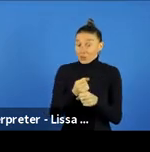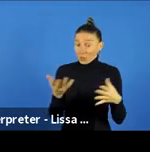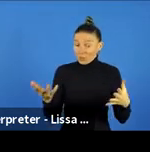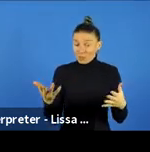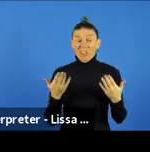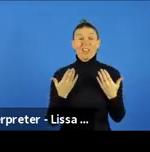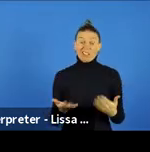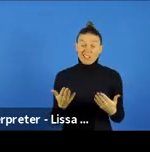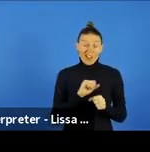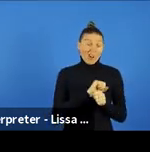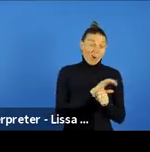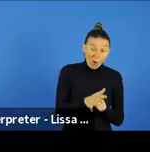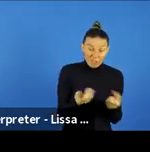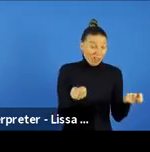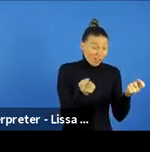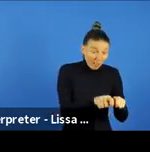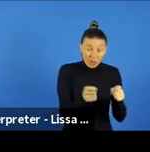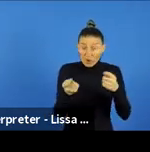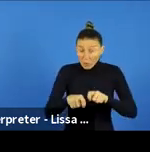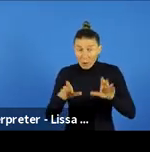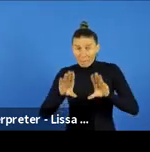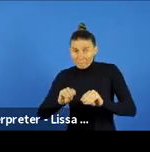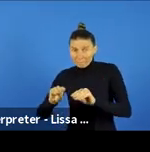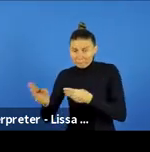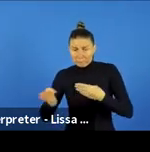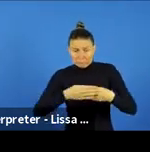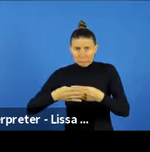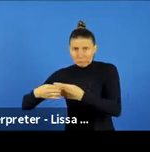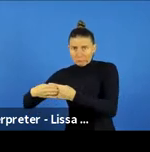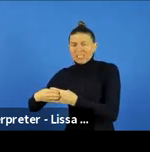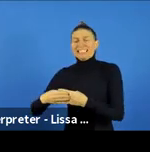the lockdowns, then every country discovered we need to be more